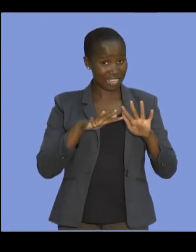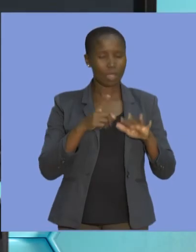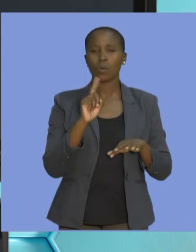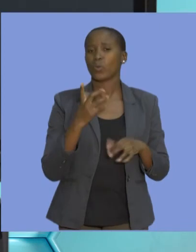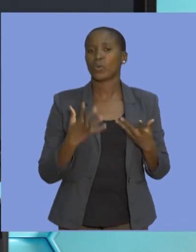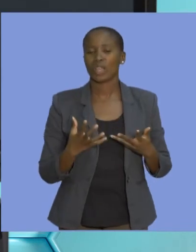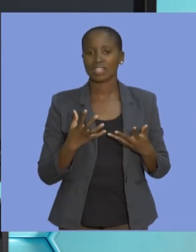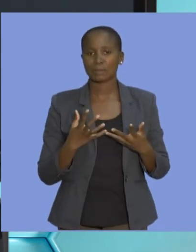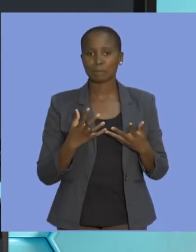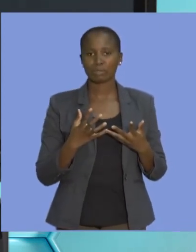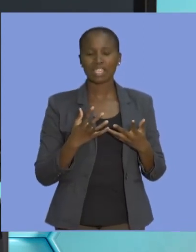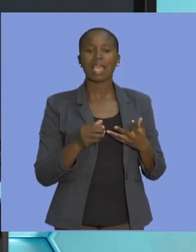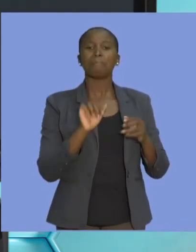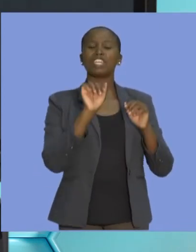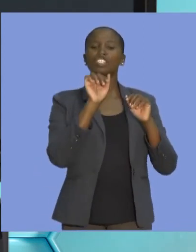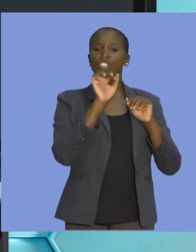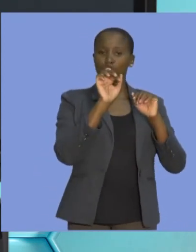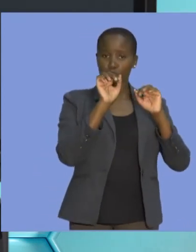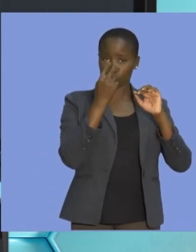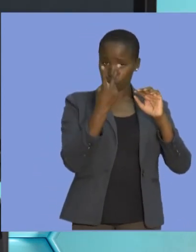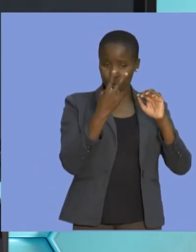2 units below the average.